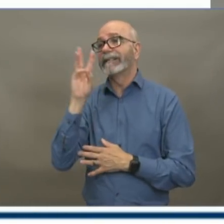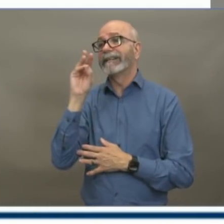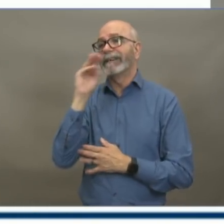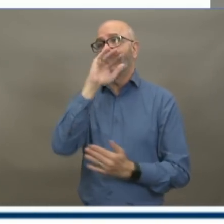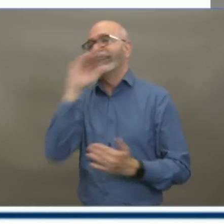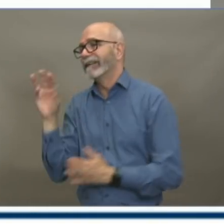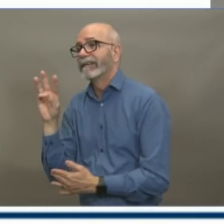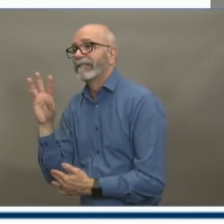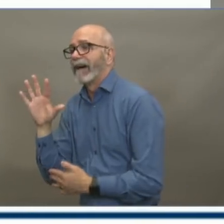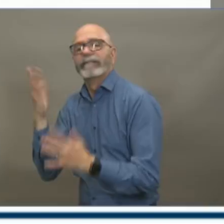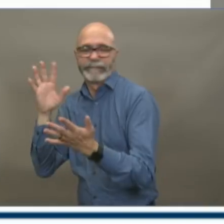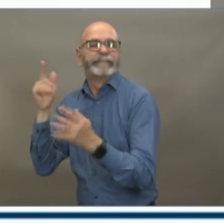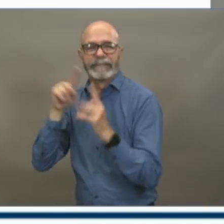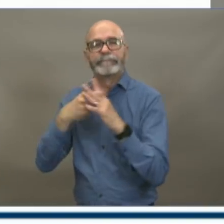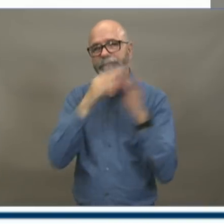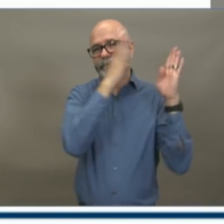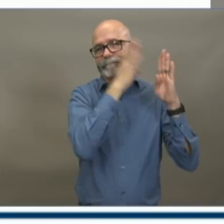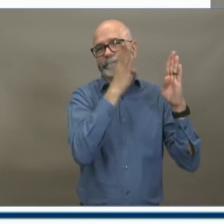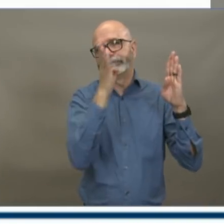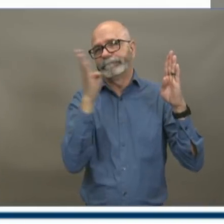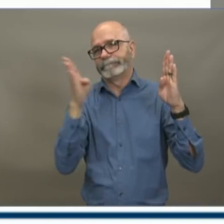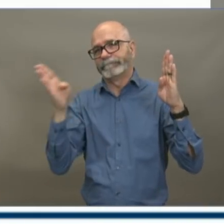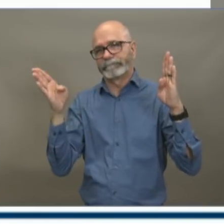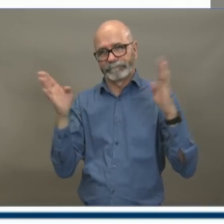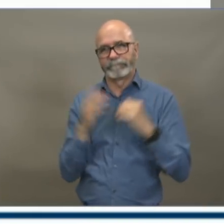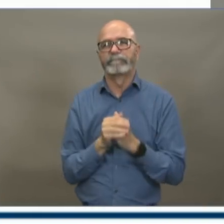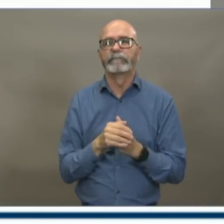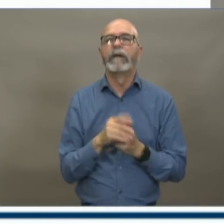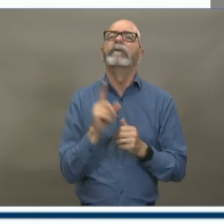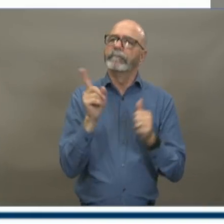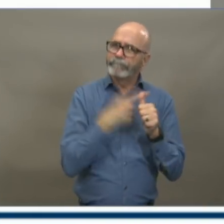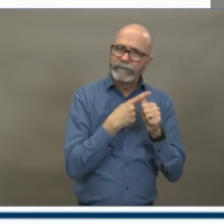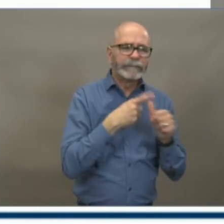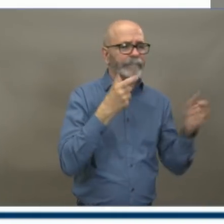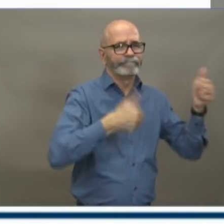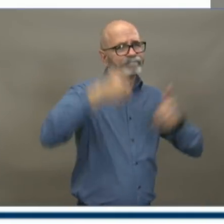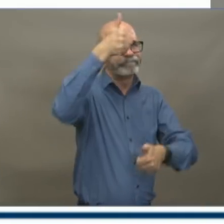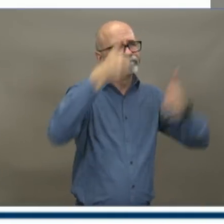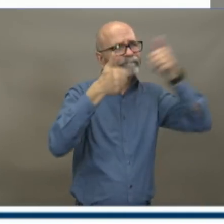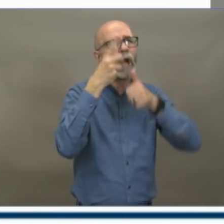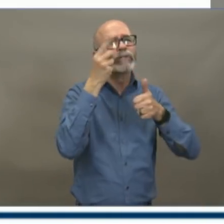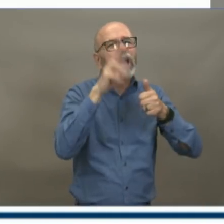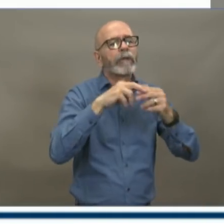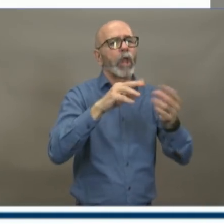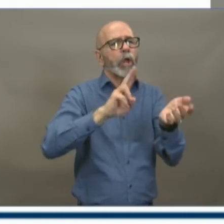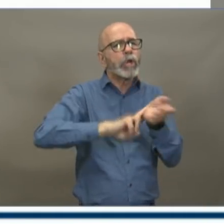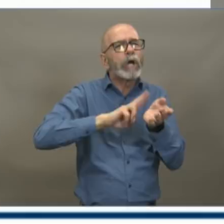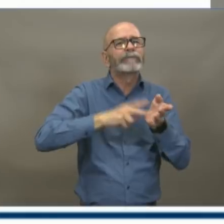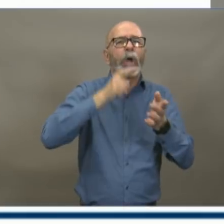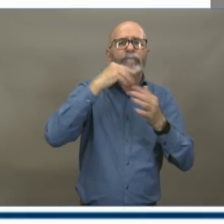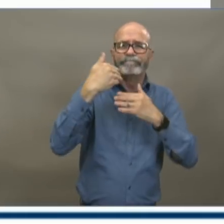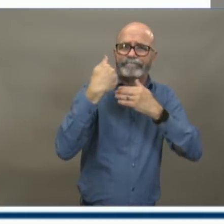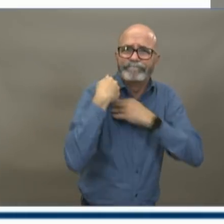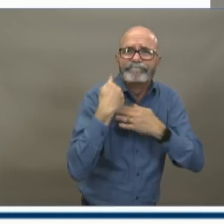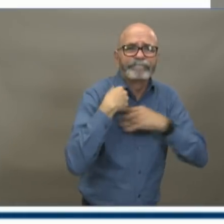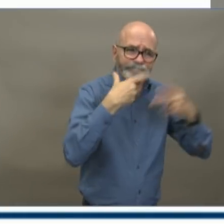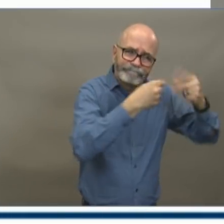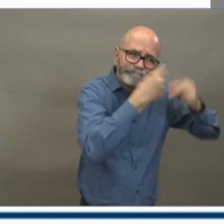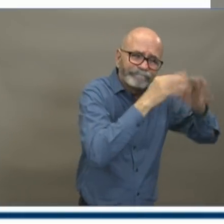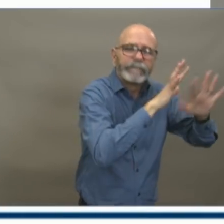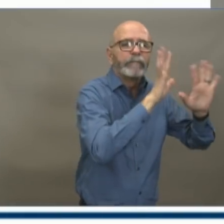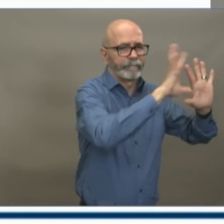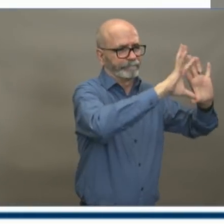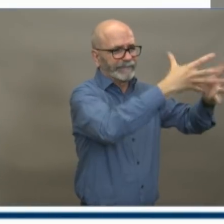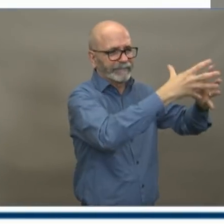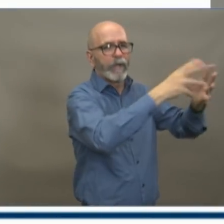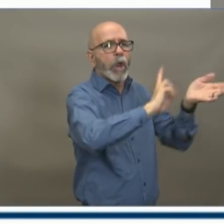than the healthcare workers and long-term care in phase 1 is simply small amounts of vaccine to prototype different models of community